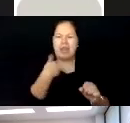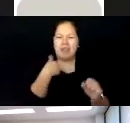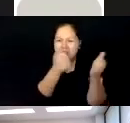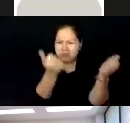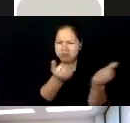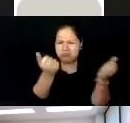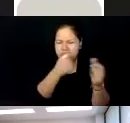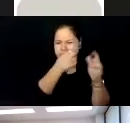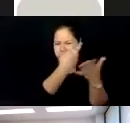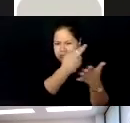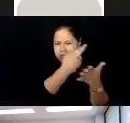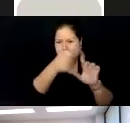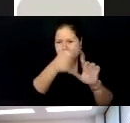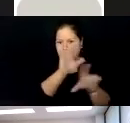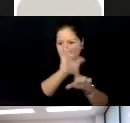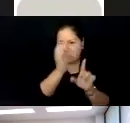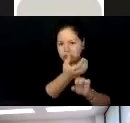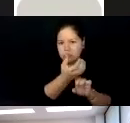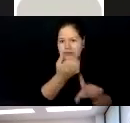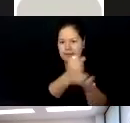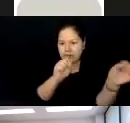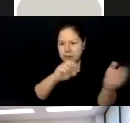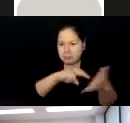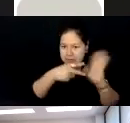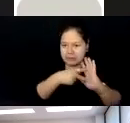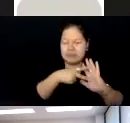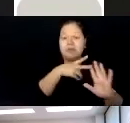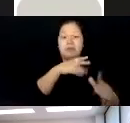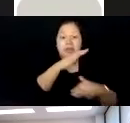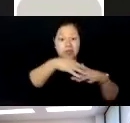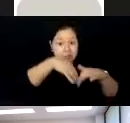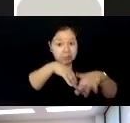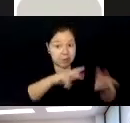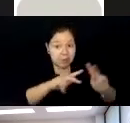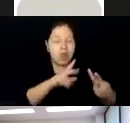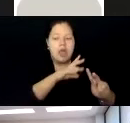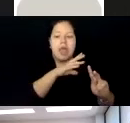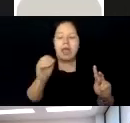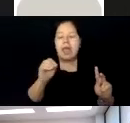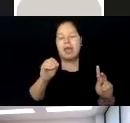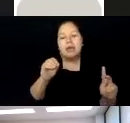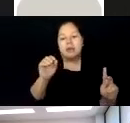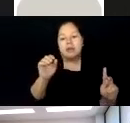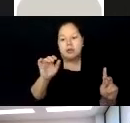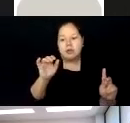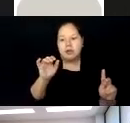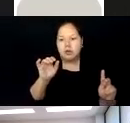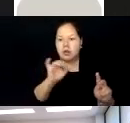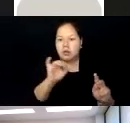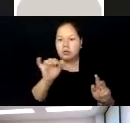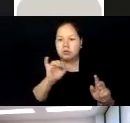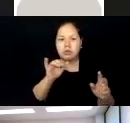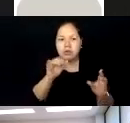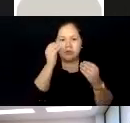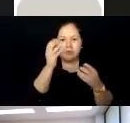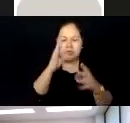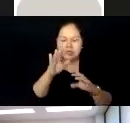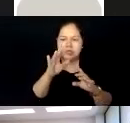around cultural safety and Indigenous people, and indeed all topics across the spectrum of public